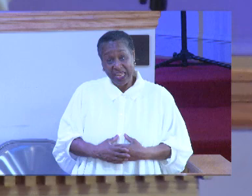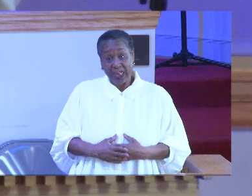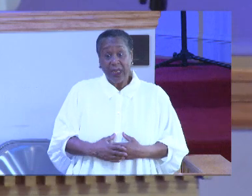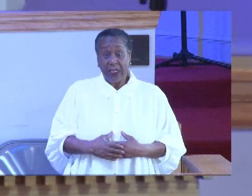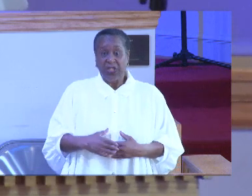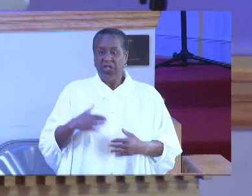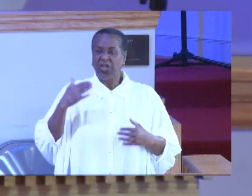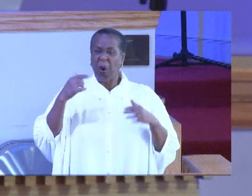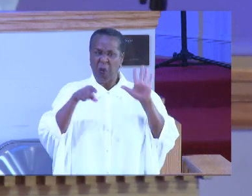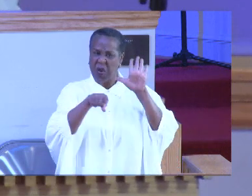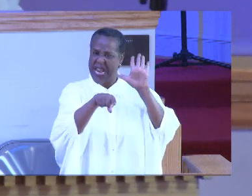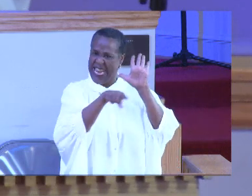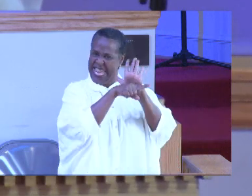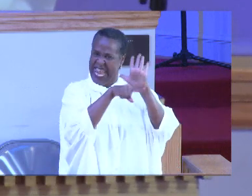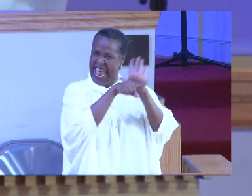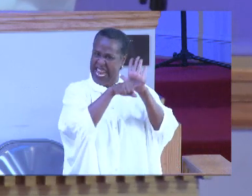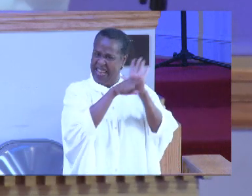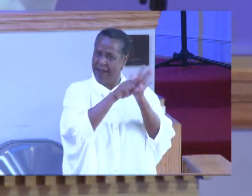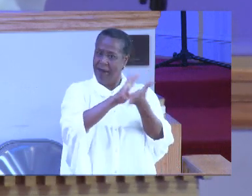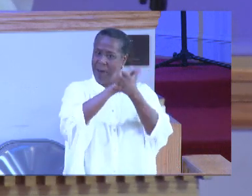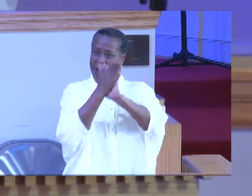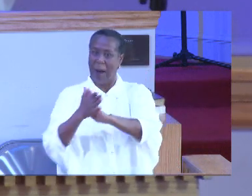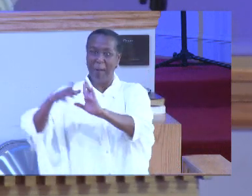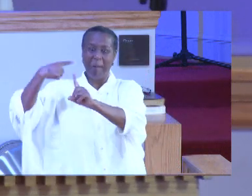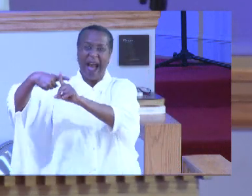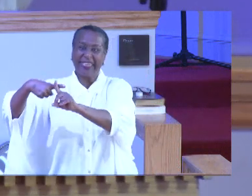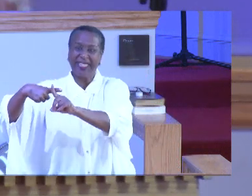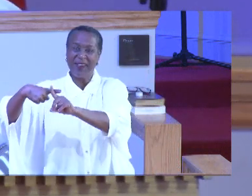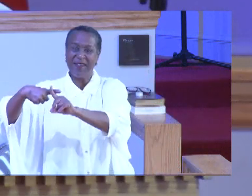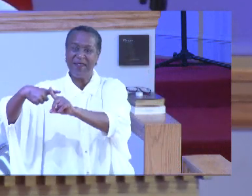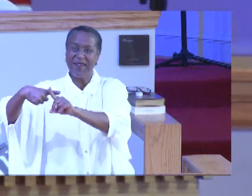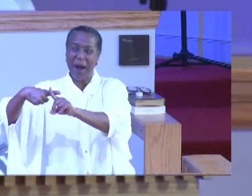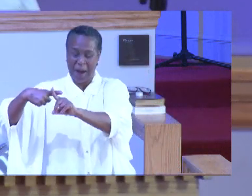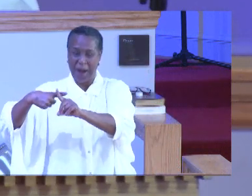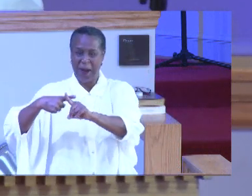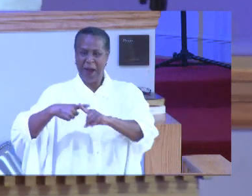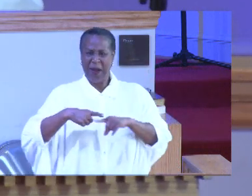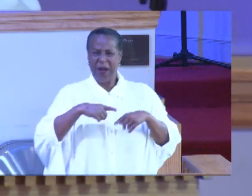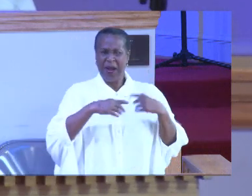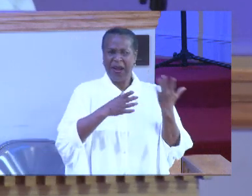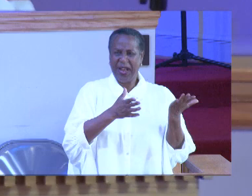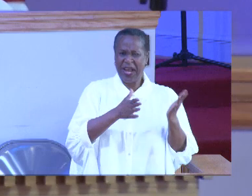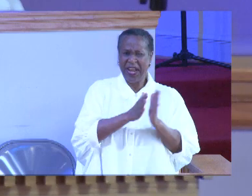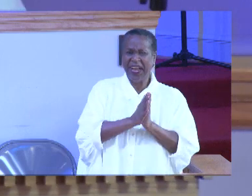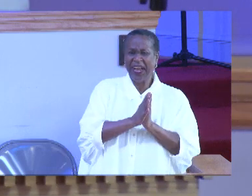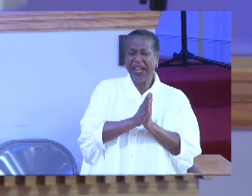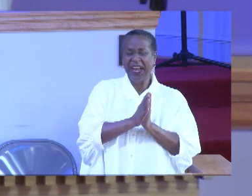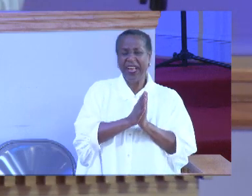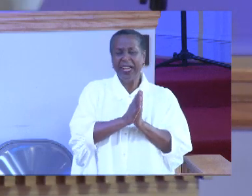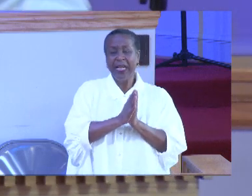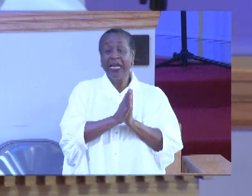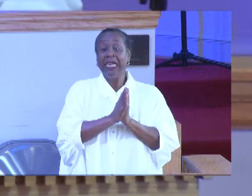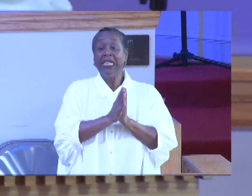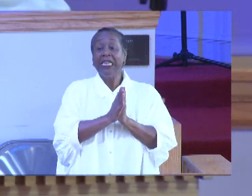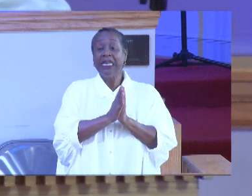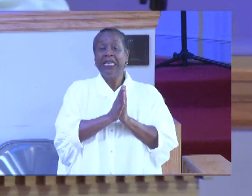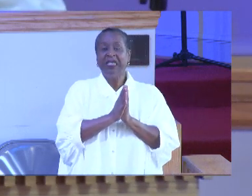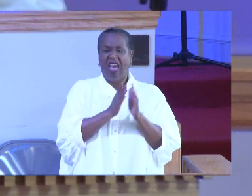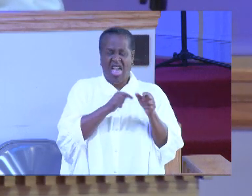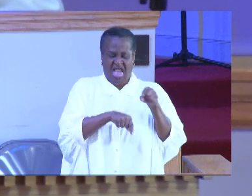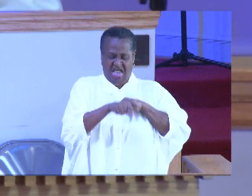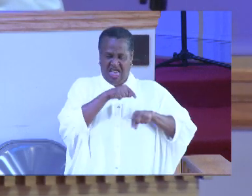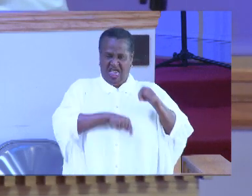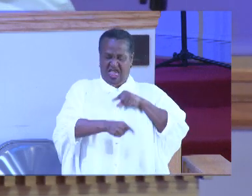that negatives can become positives, that gutturals can be glorified, that setbacks